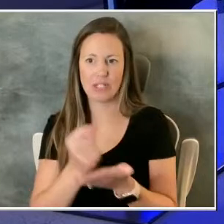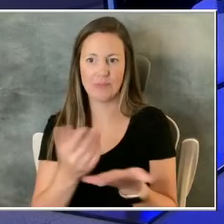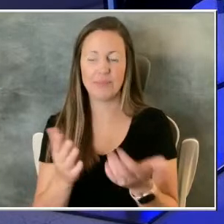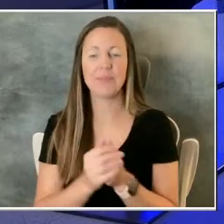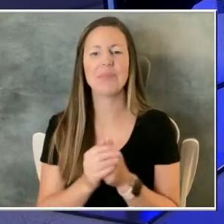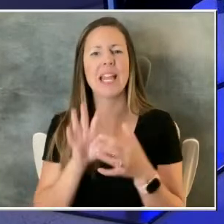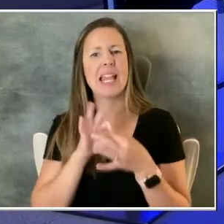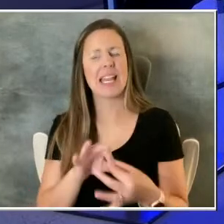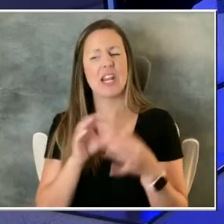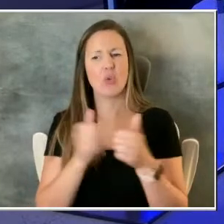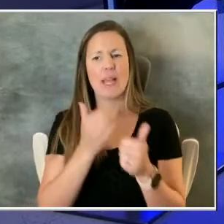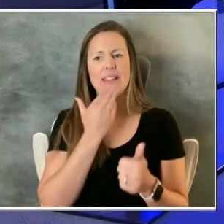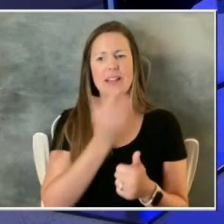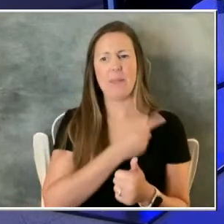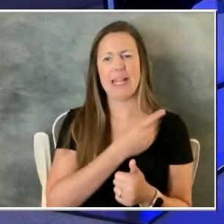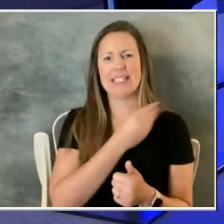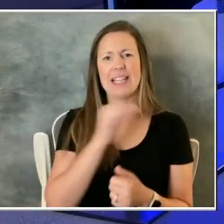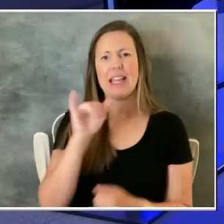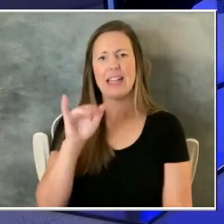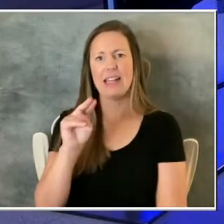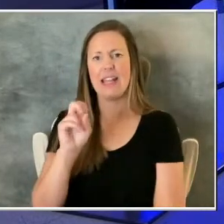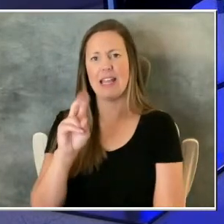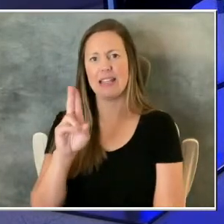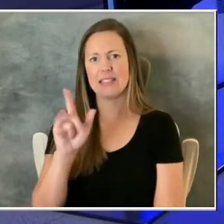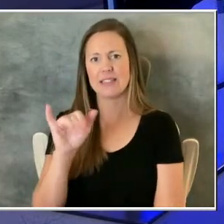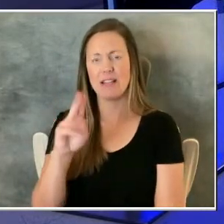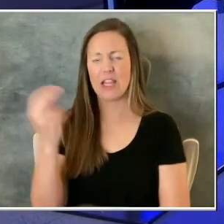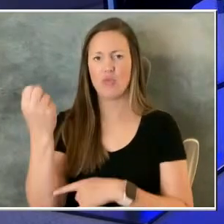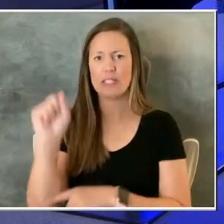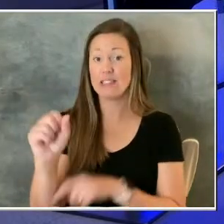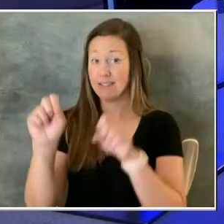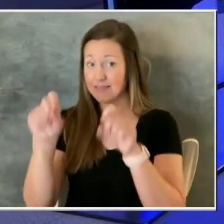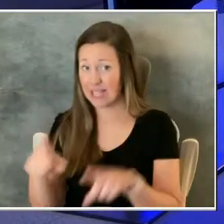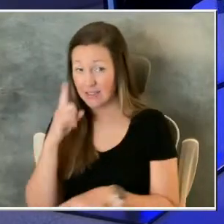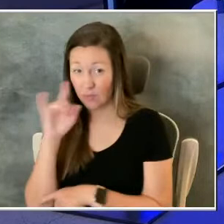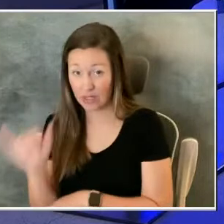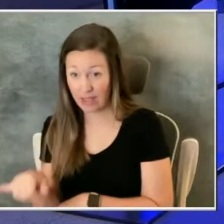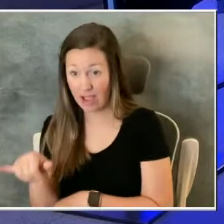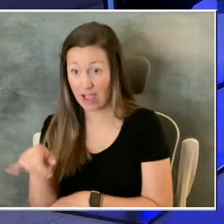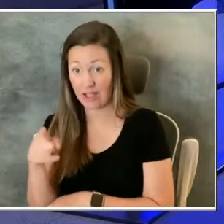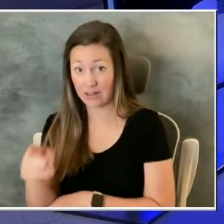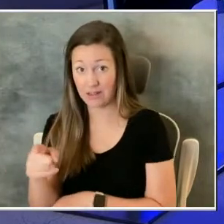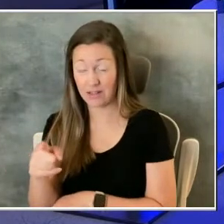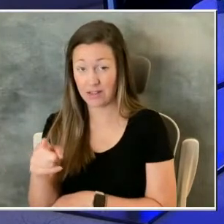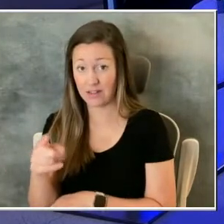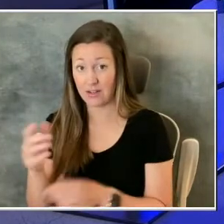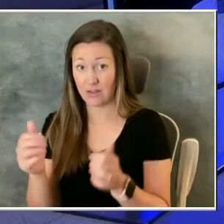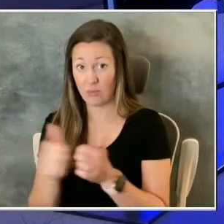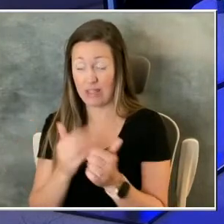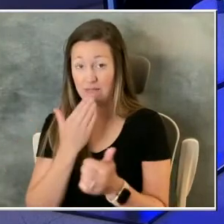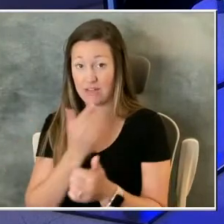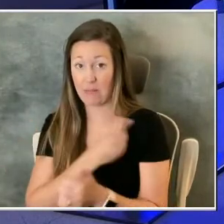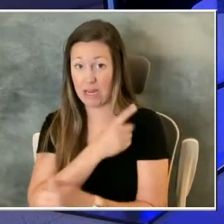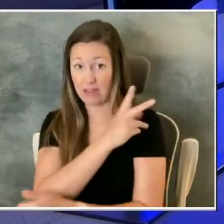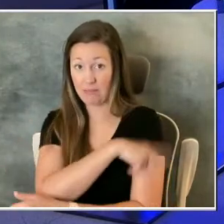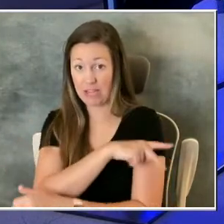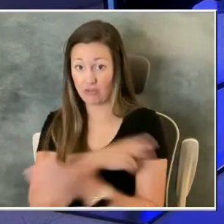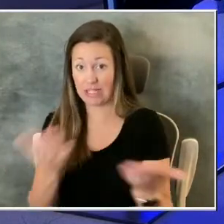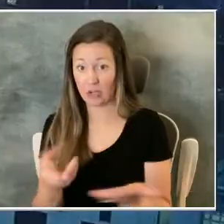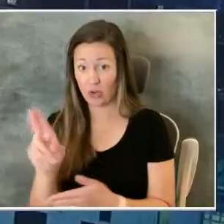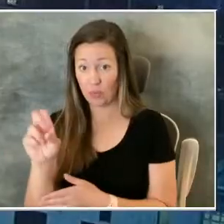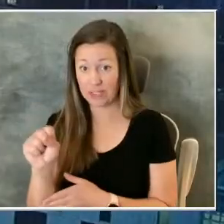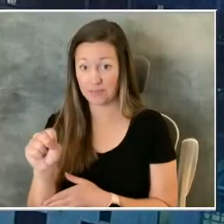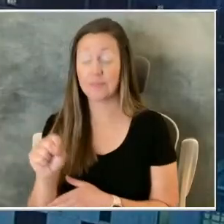and insulin resistance, and do they test for insulin resistance in diabetic patients in the U.S.? So diabetes